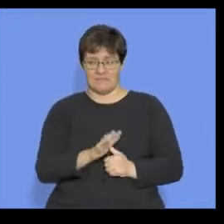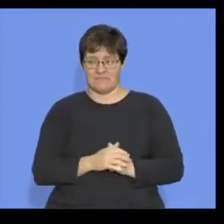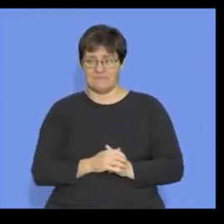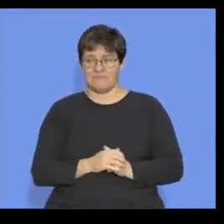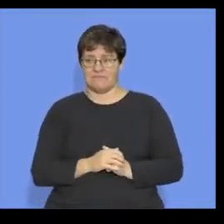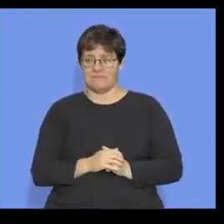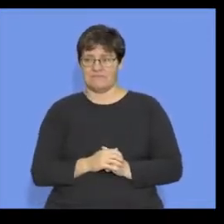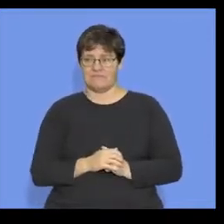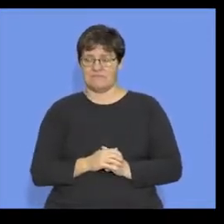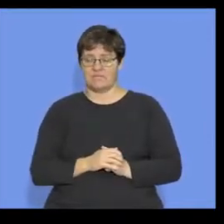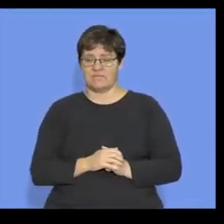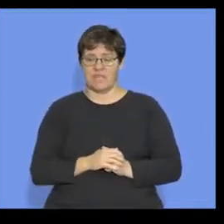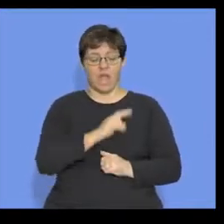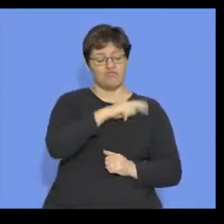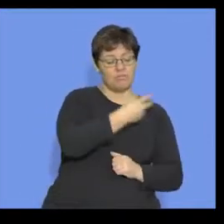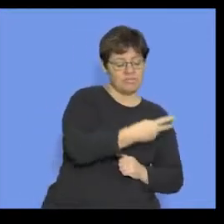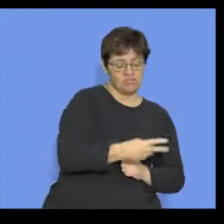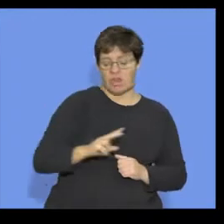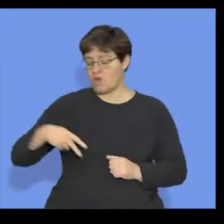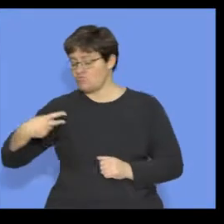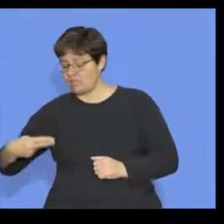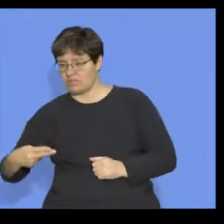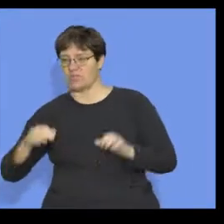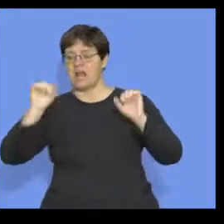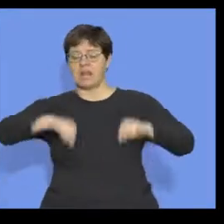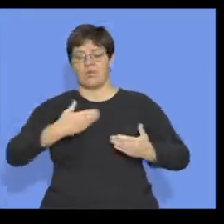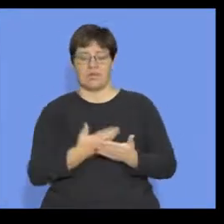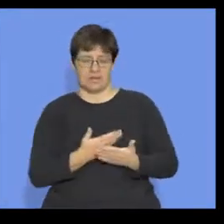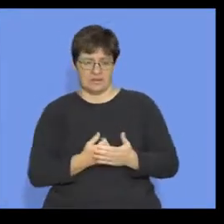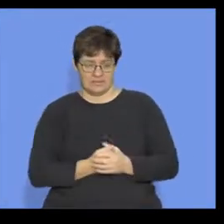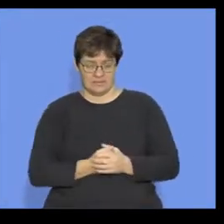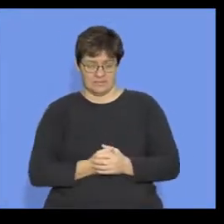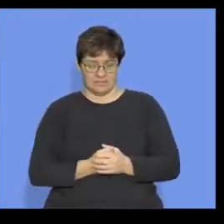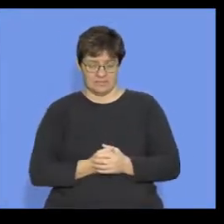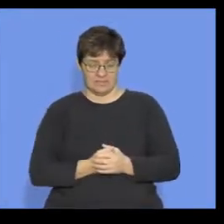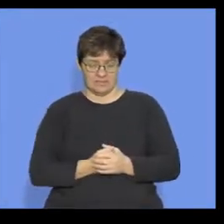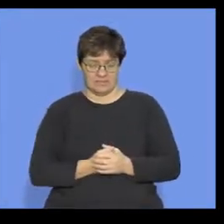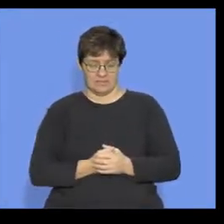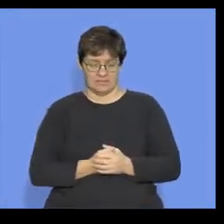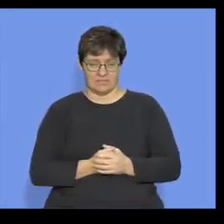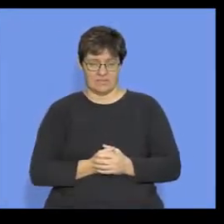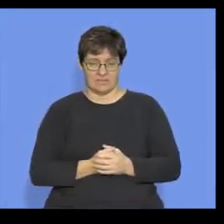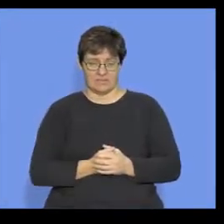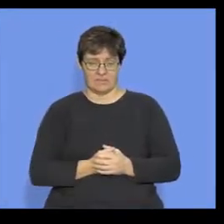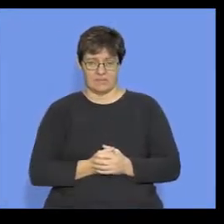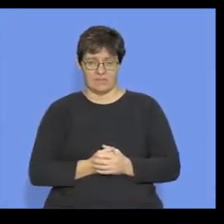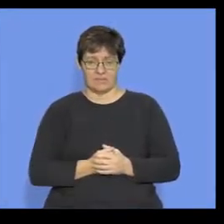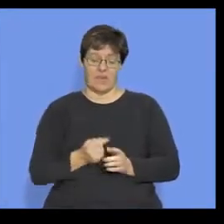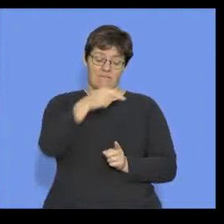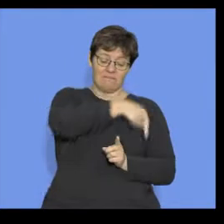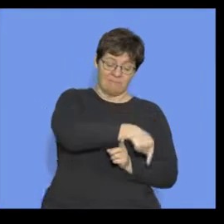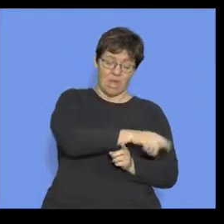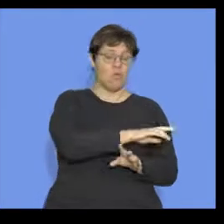5 and repetition is allowed. Are we together? The first one, no repetition. But